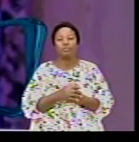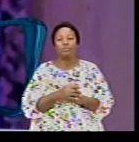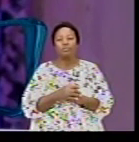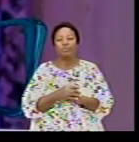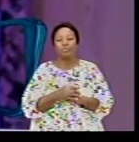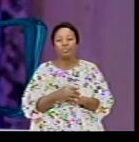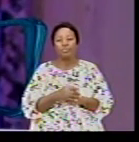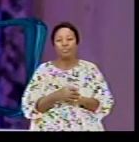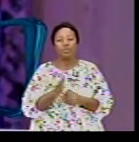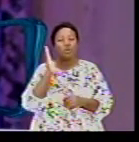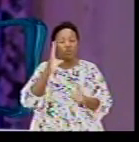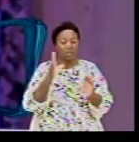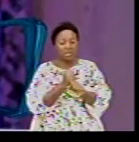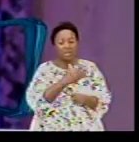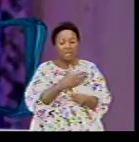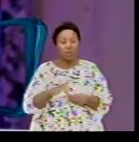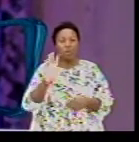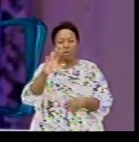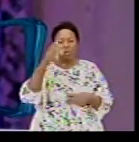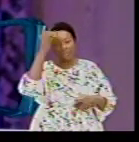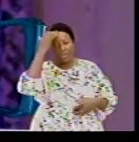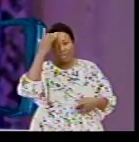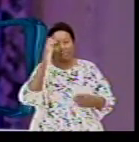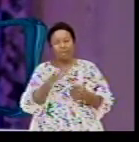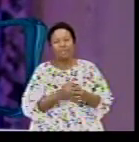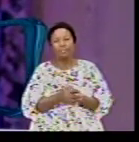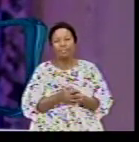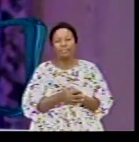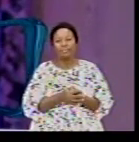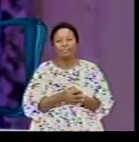We take away your sickness.